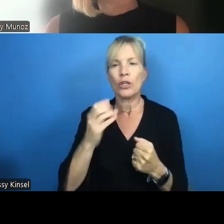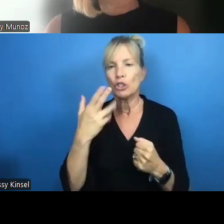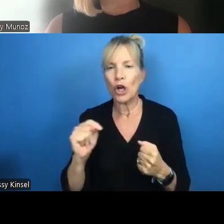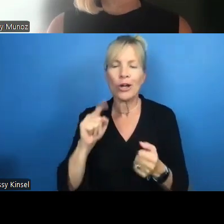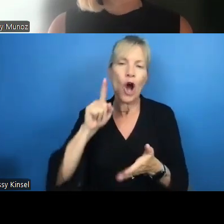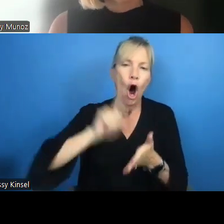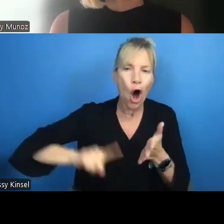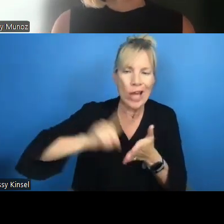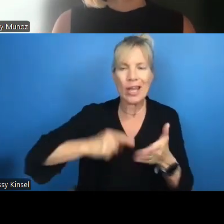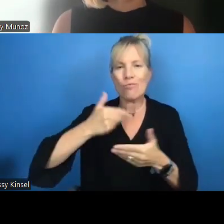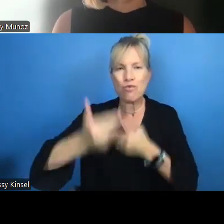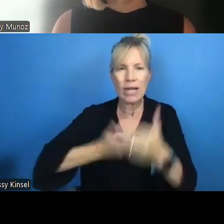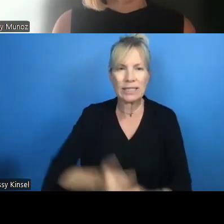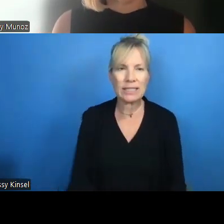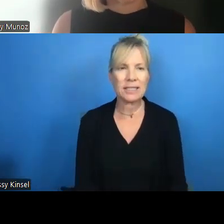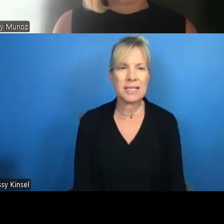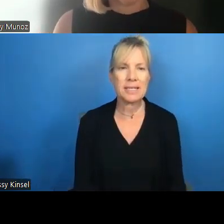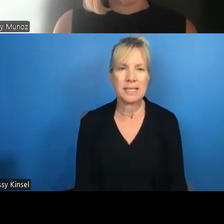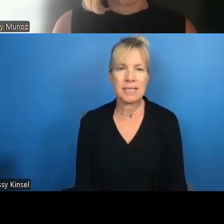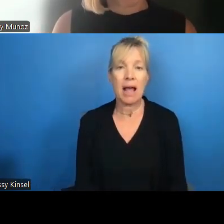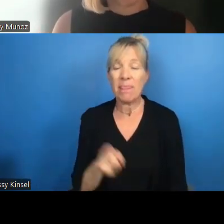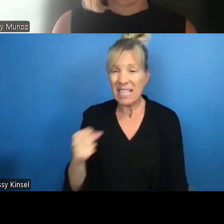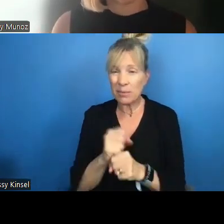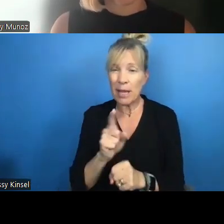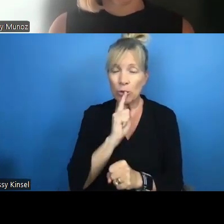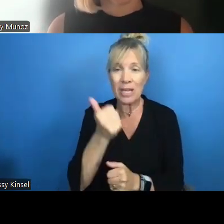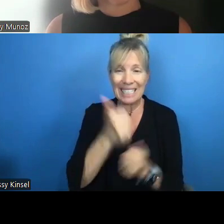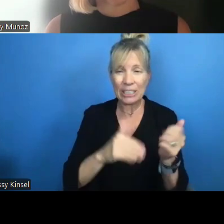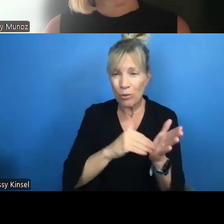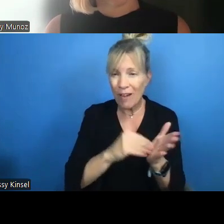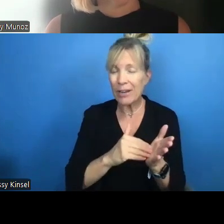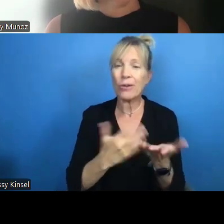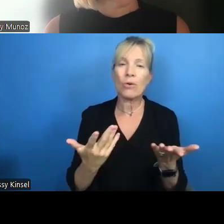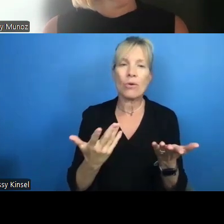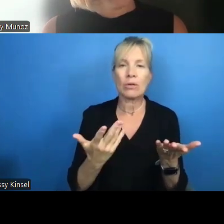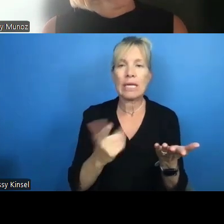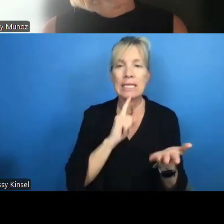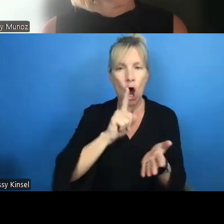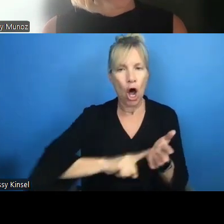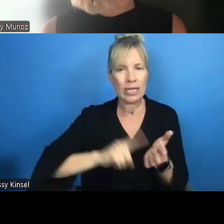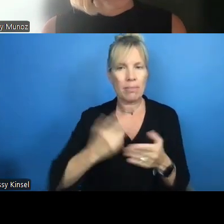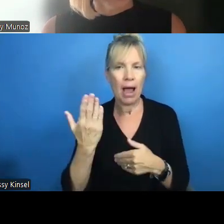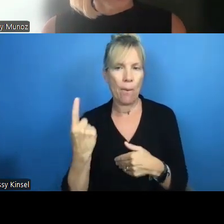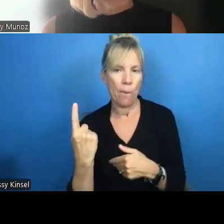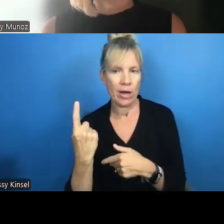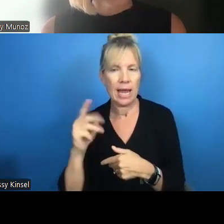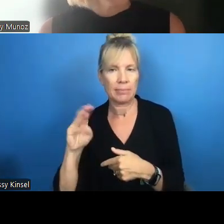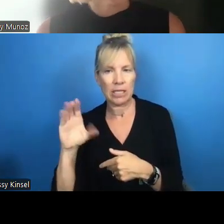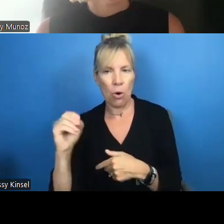process. So this ensures that each provider is only audited by one